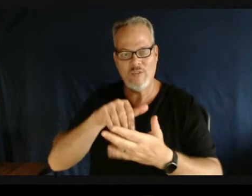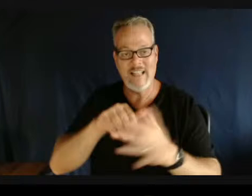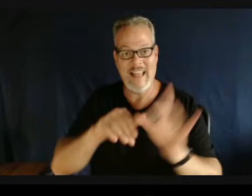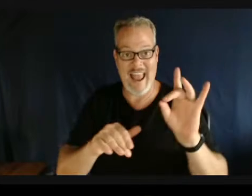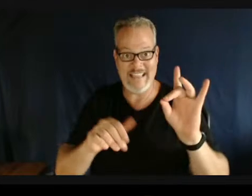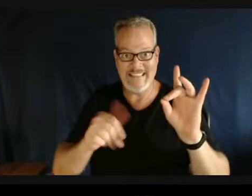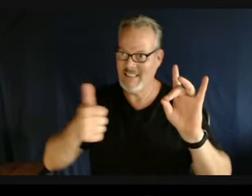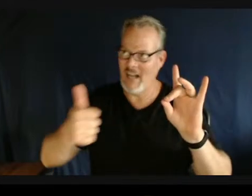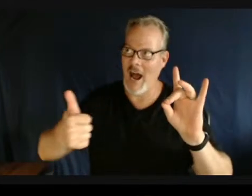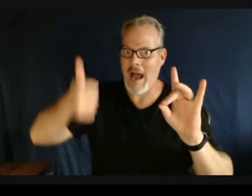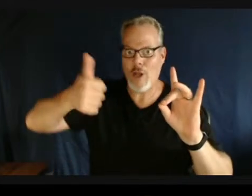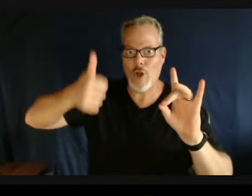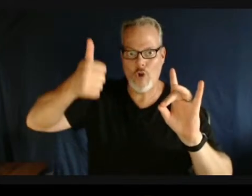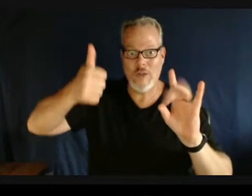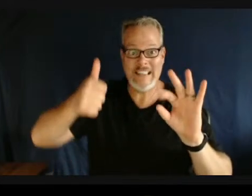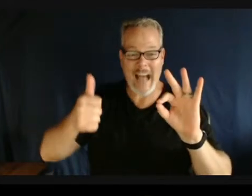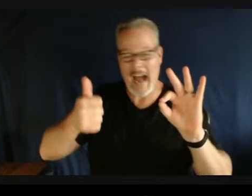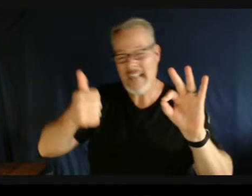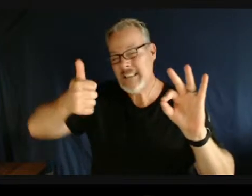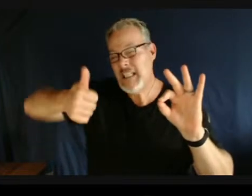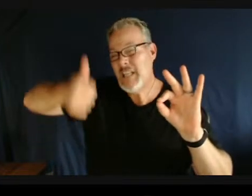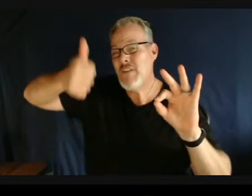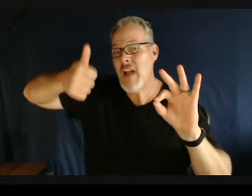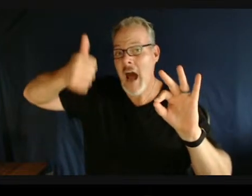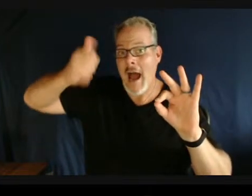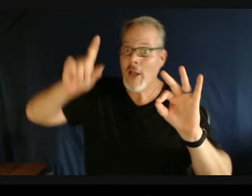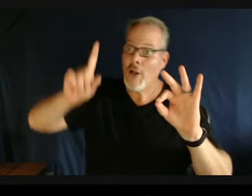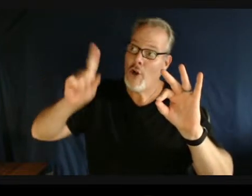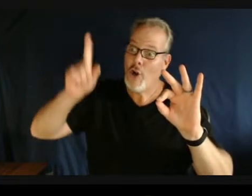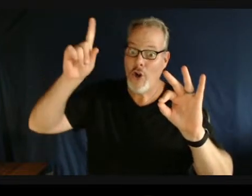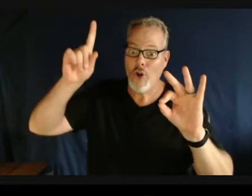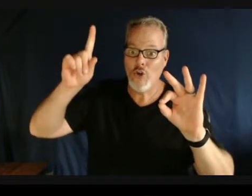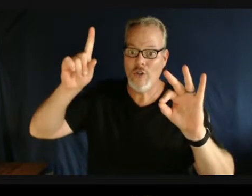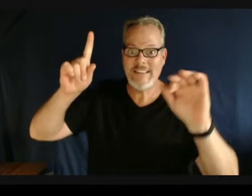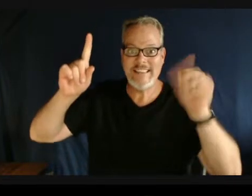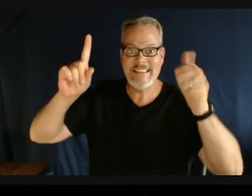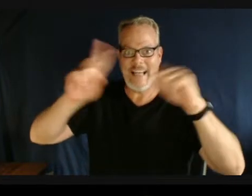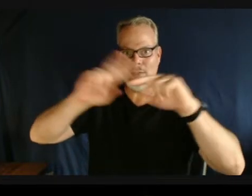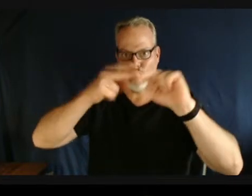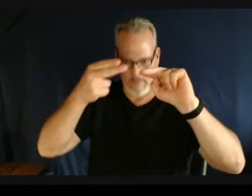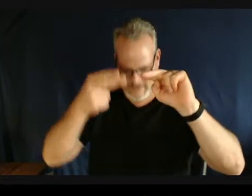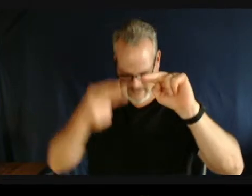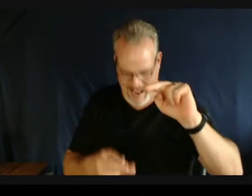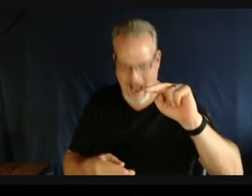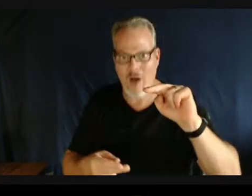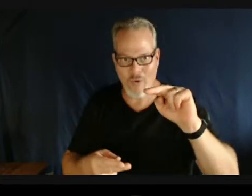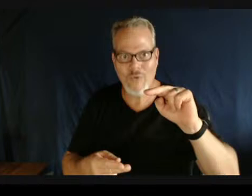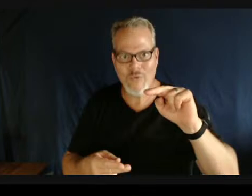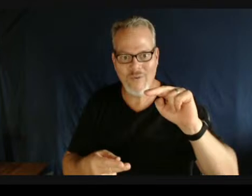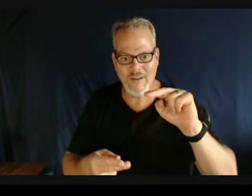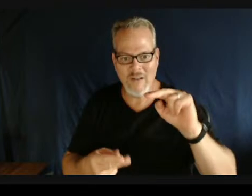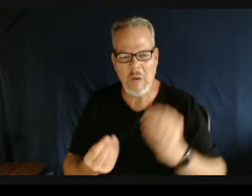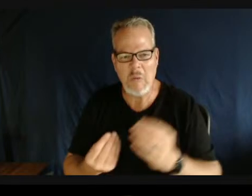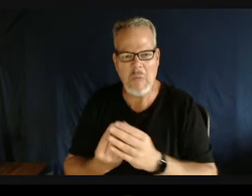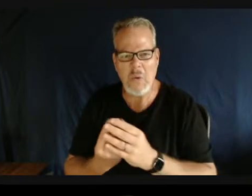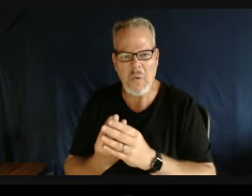higher. 9 even higher. 10 goes back down to very low level activity, barely shooting up at all.